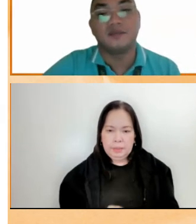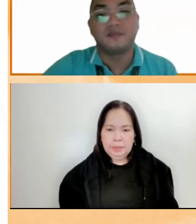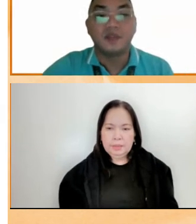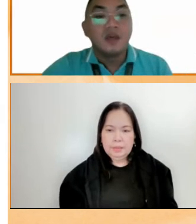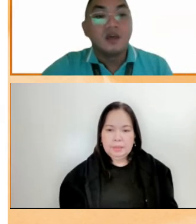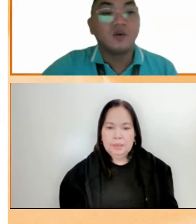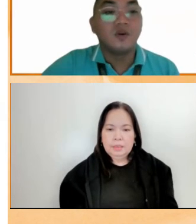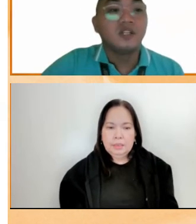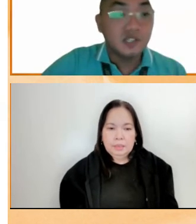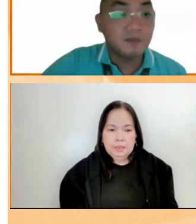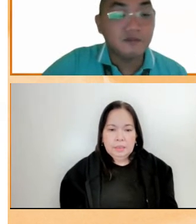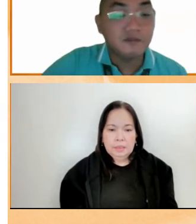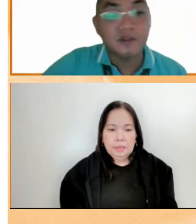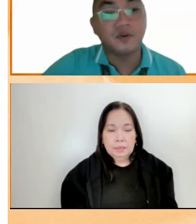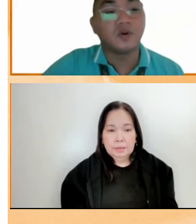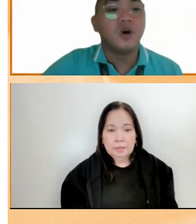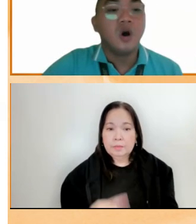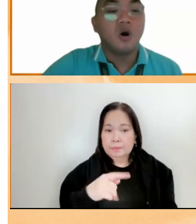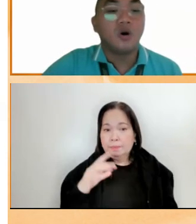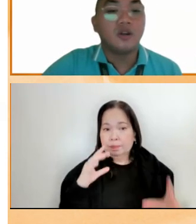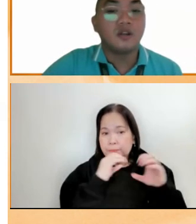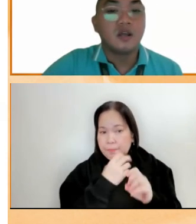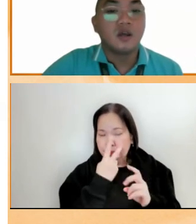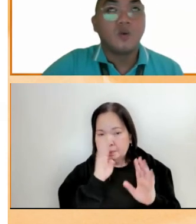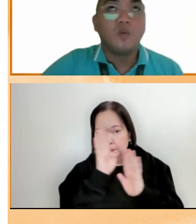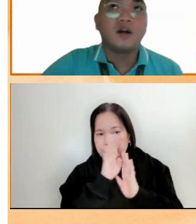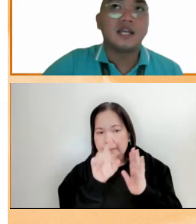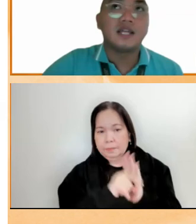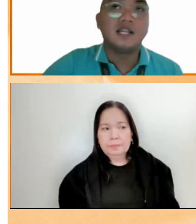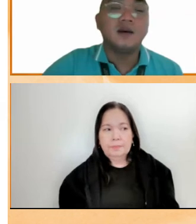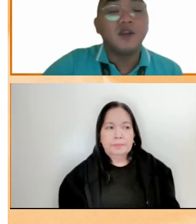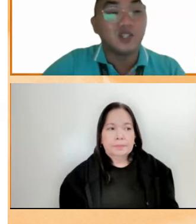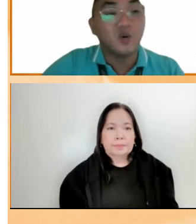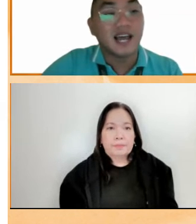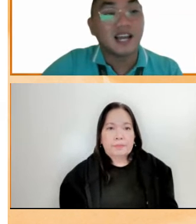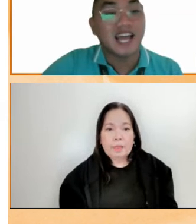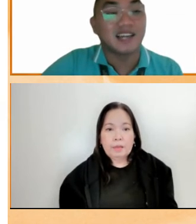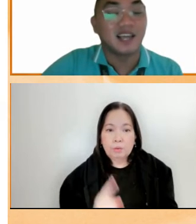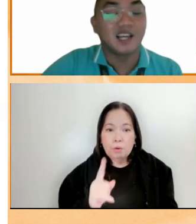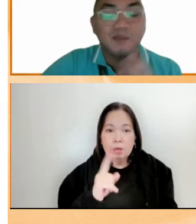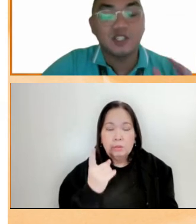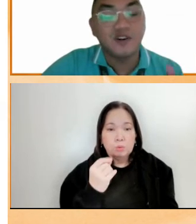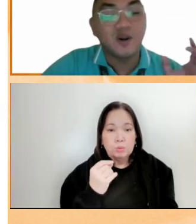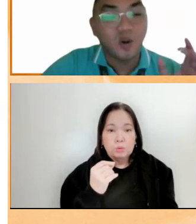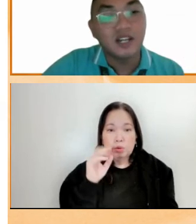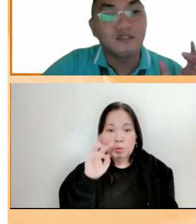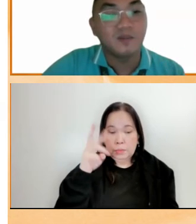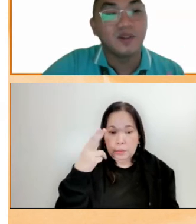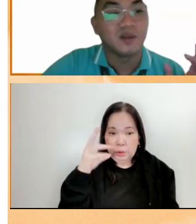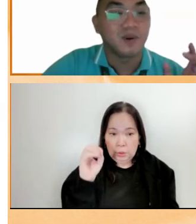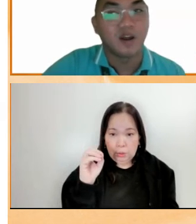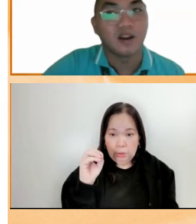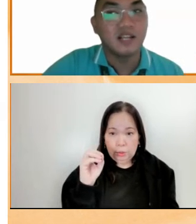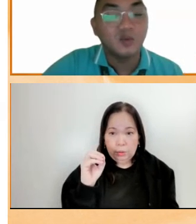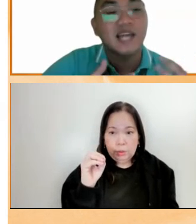Okay, so just a brief preview on what the WHO was actually asking, especially for the core deliverable